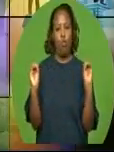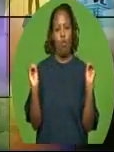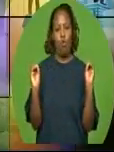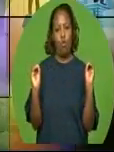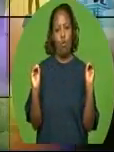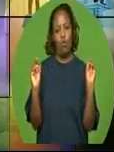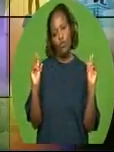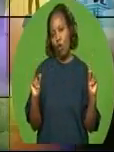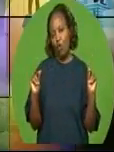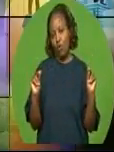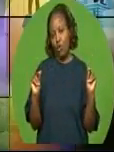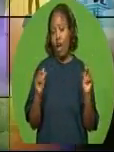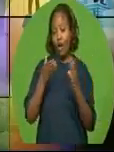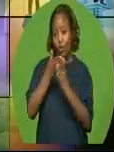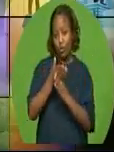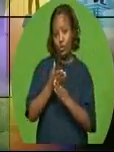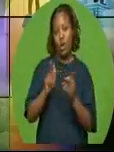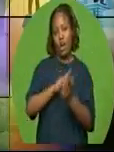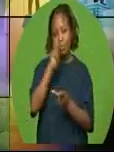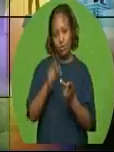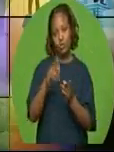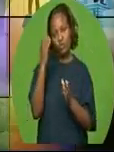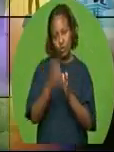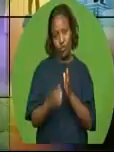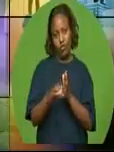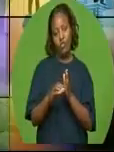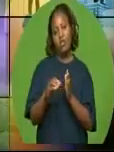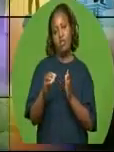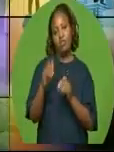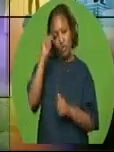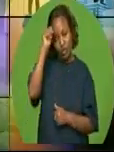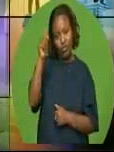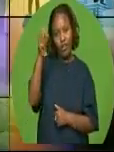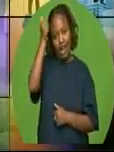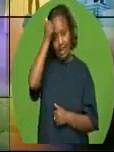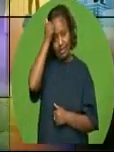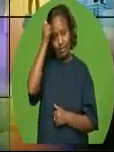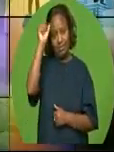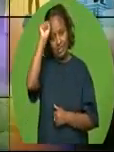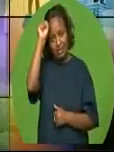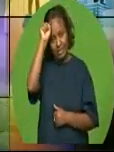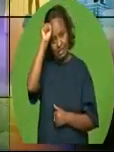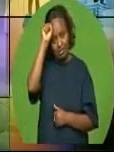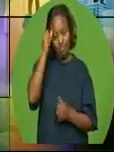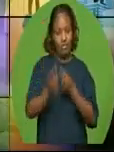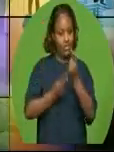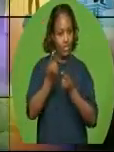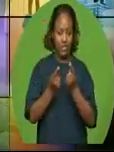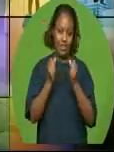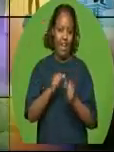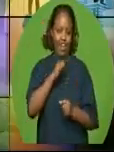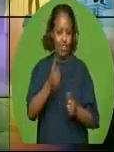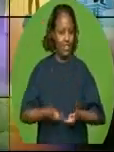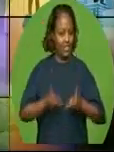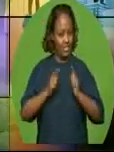no. According to the absolute cost theory of Adam Smith, trade cannot